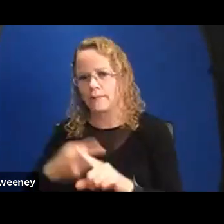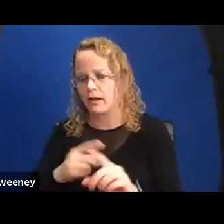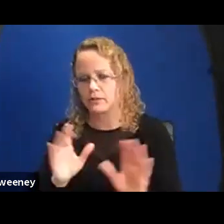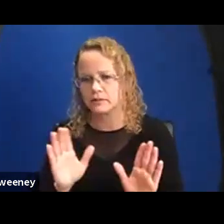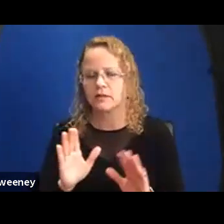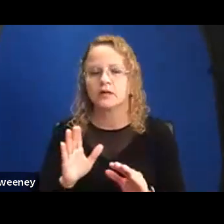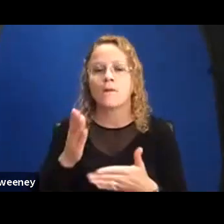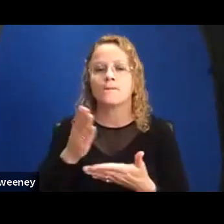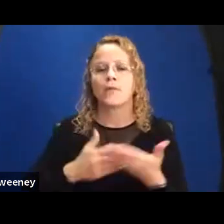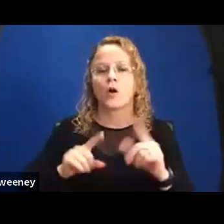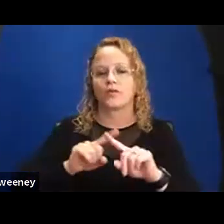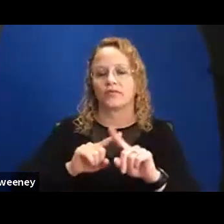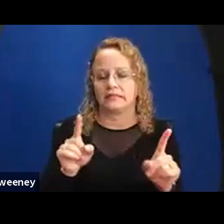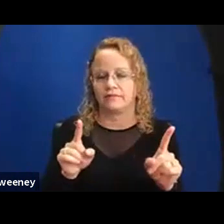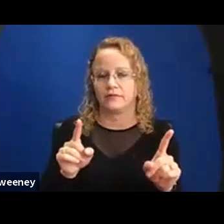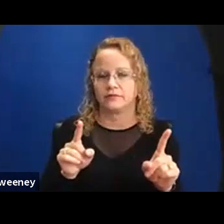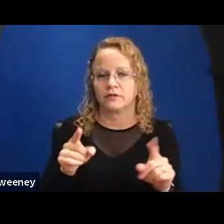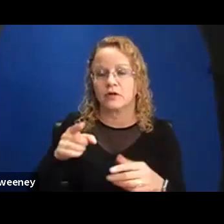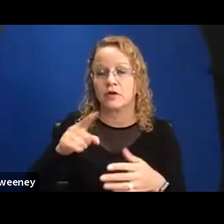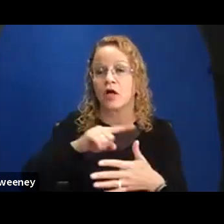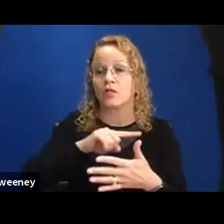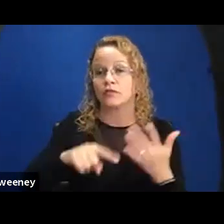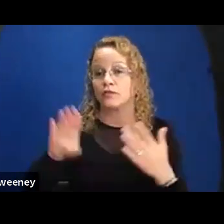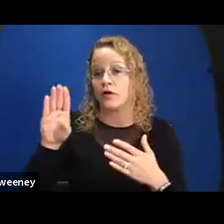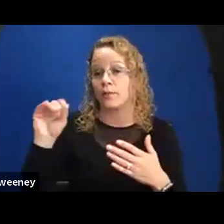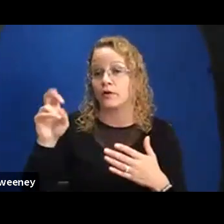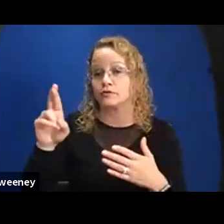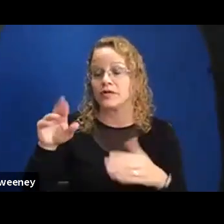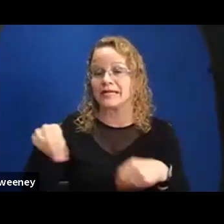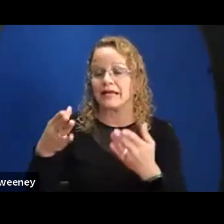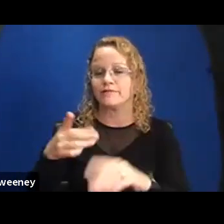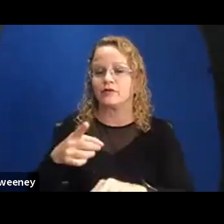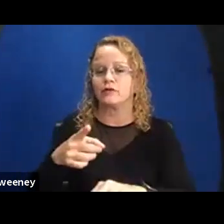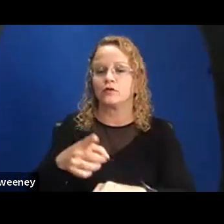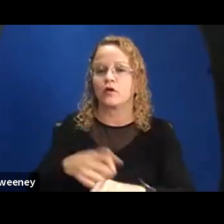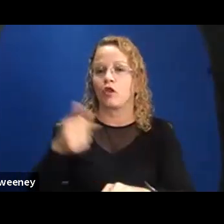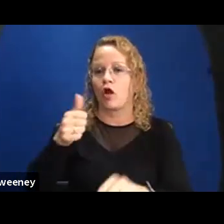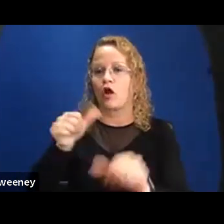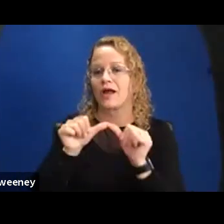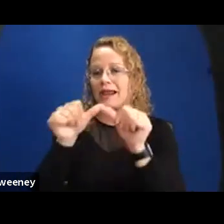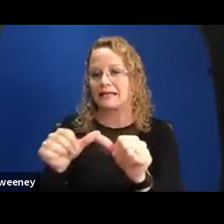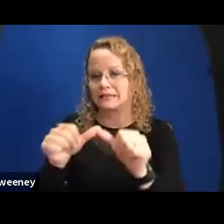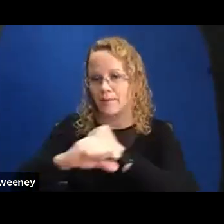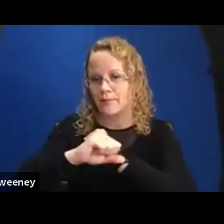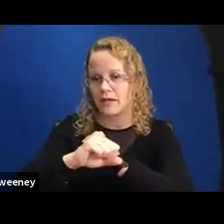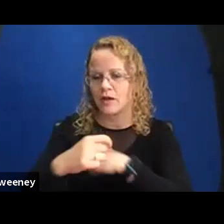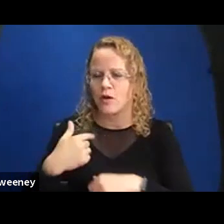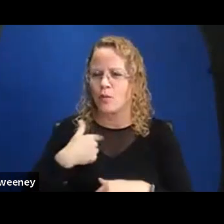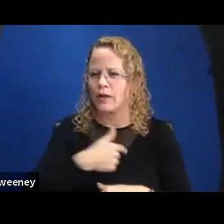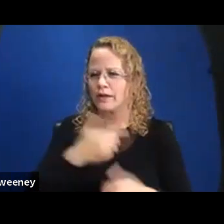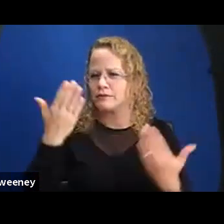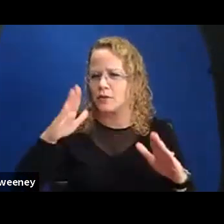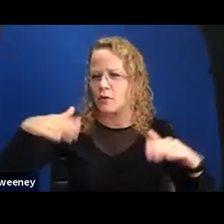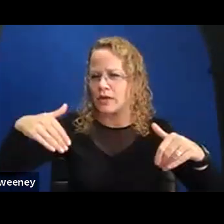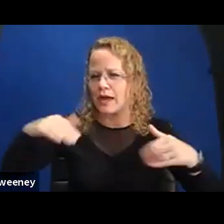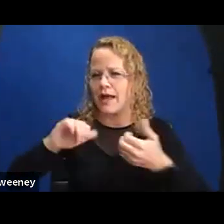difference is those boosters give you much longer lasting protection. We don't yet know how